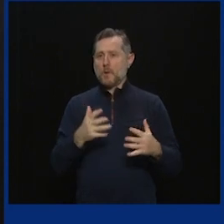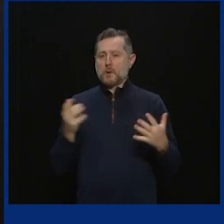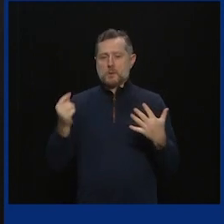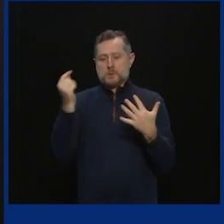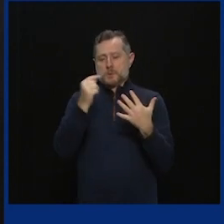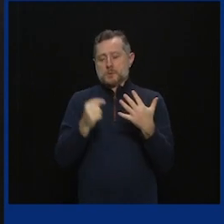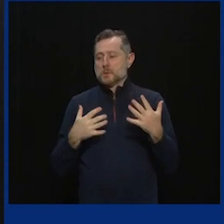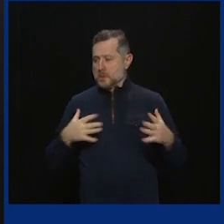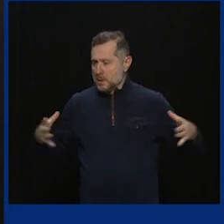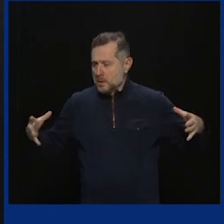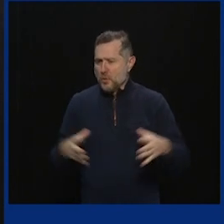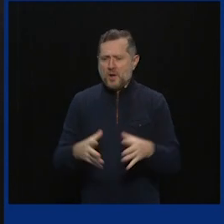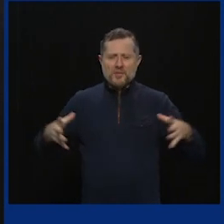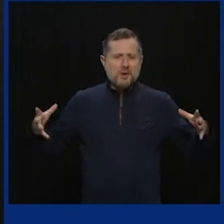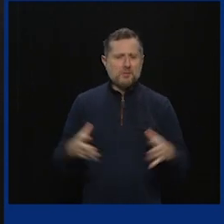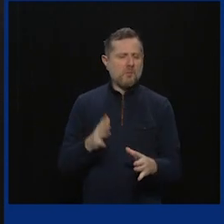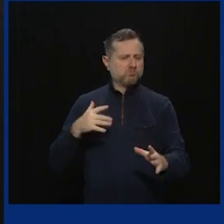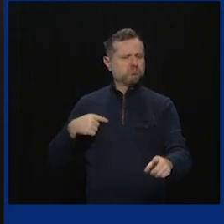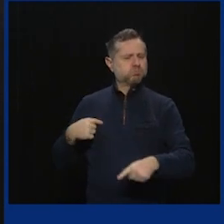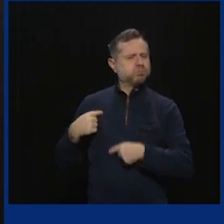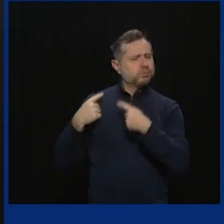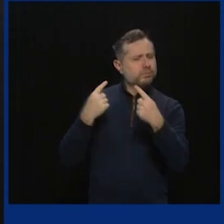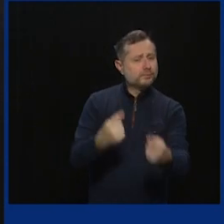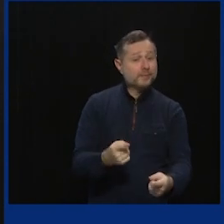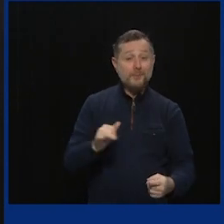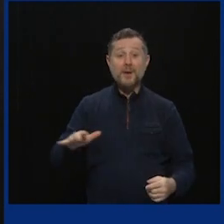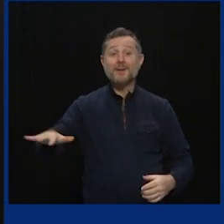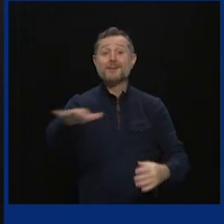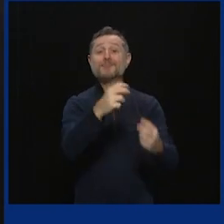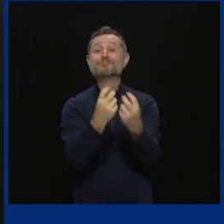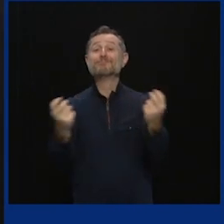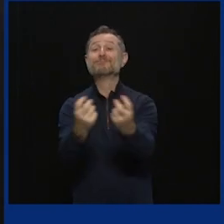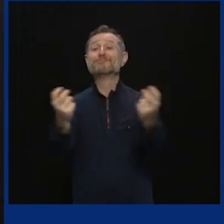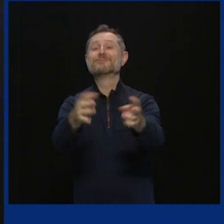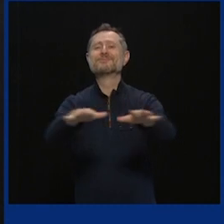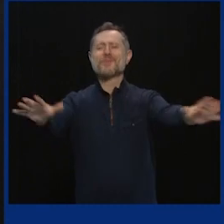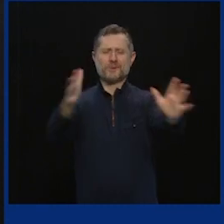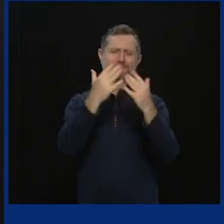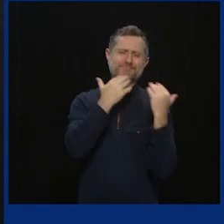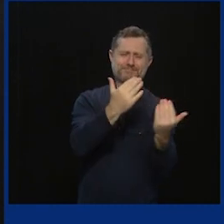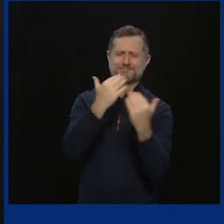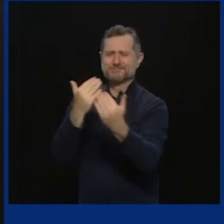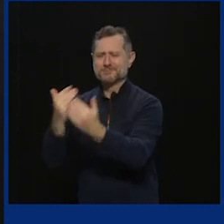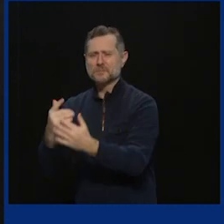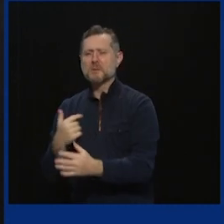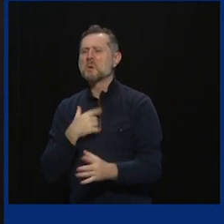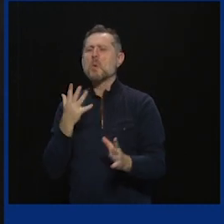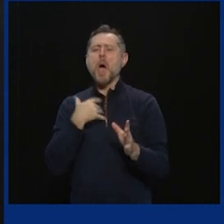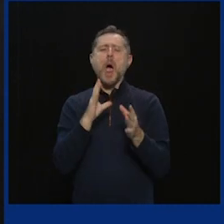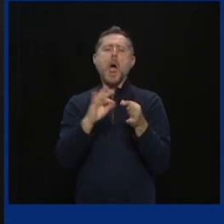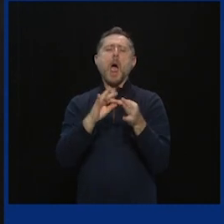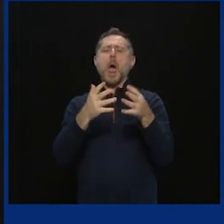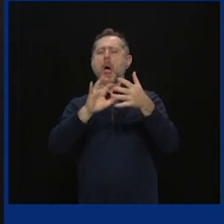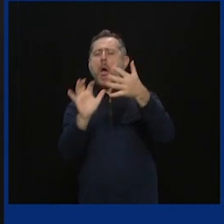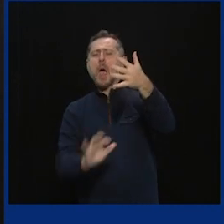I thank you. I have a very simple message. It's simple, but it's strong.